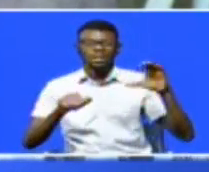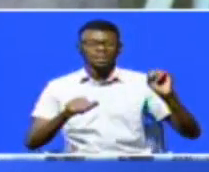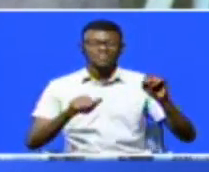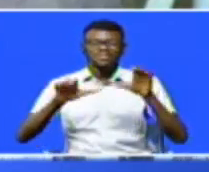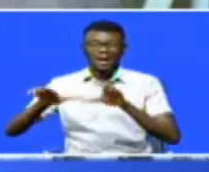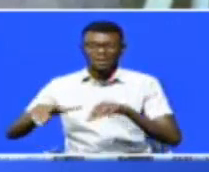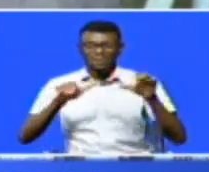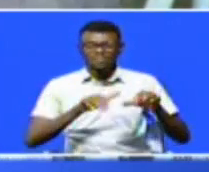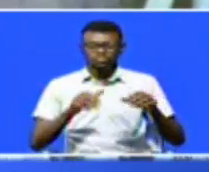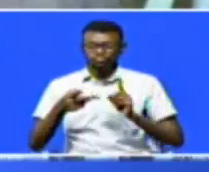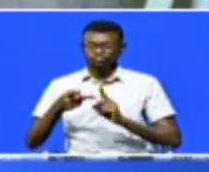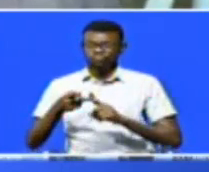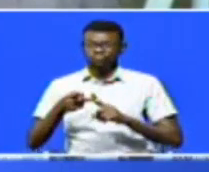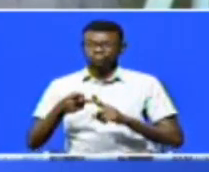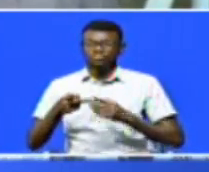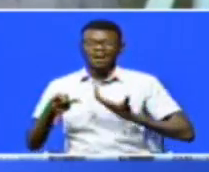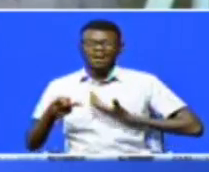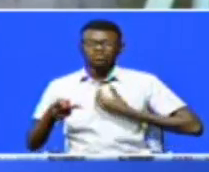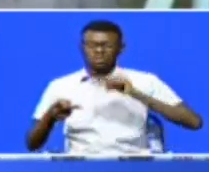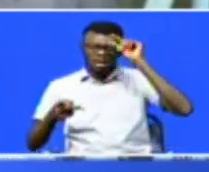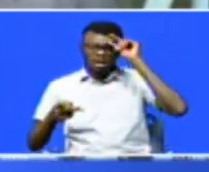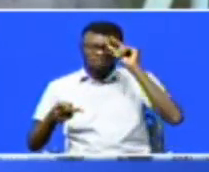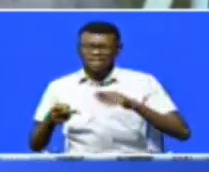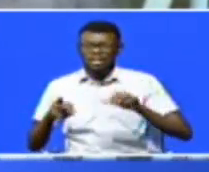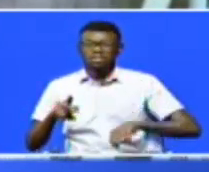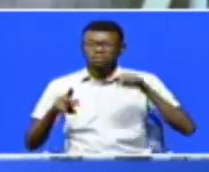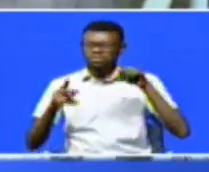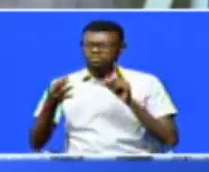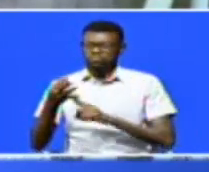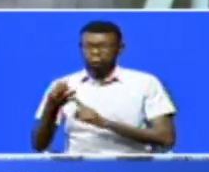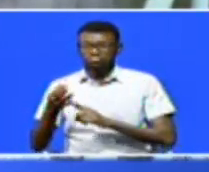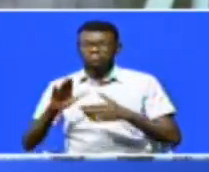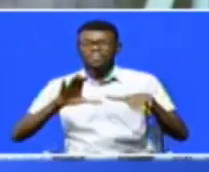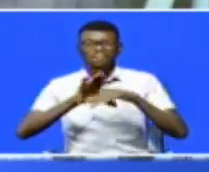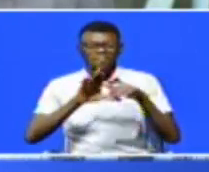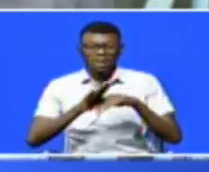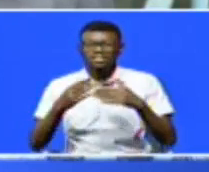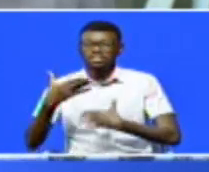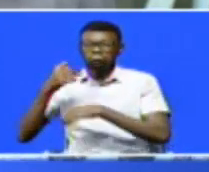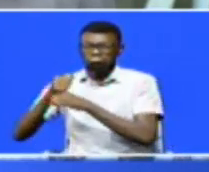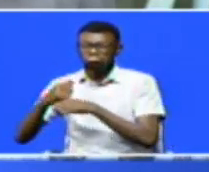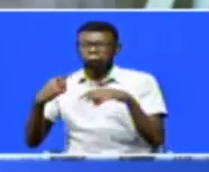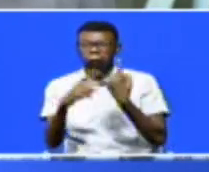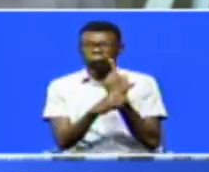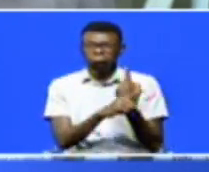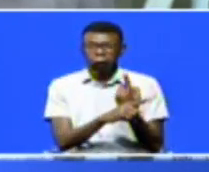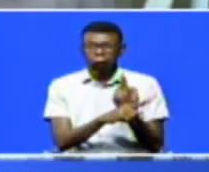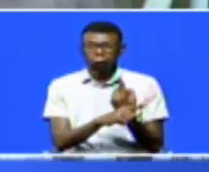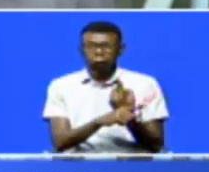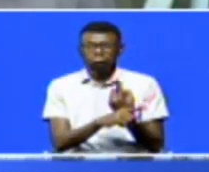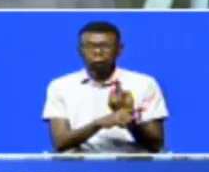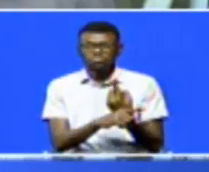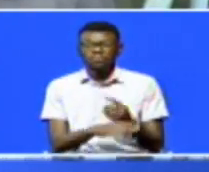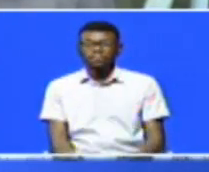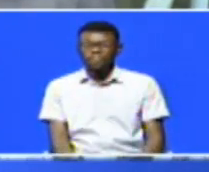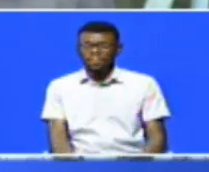the Chairman of the Council of Governors, with members representing key stakeholders. One,